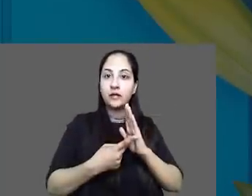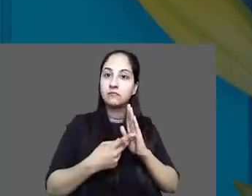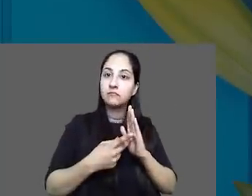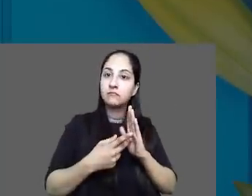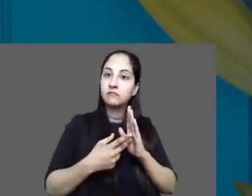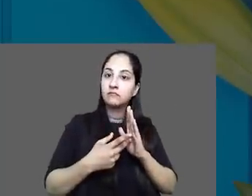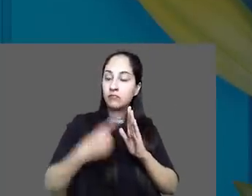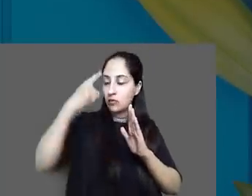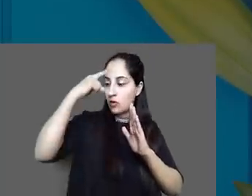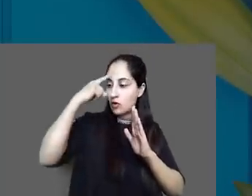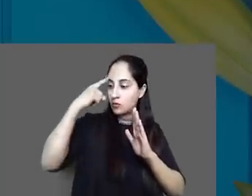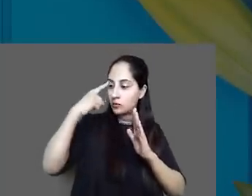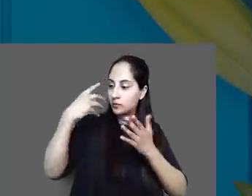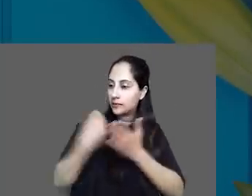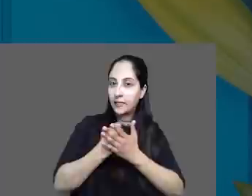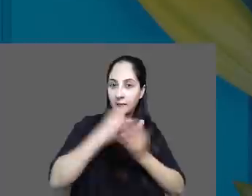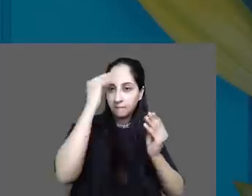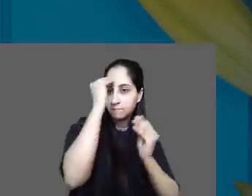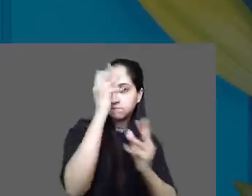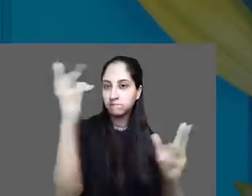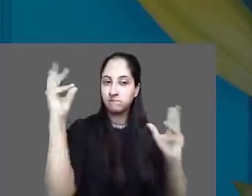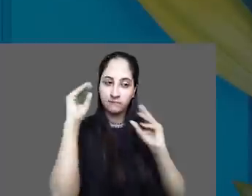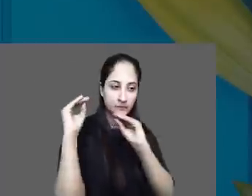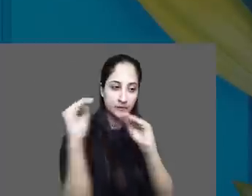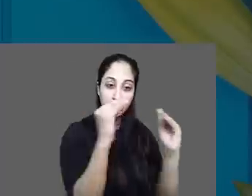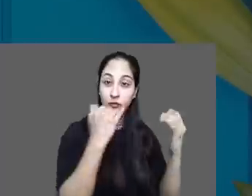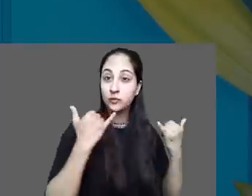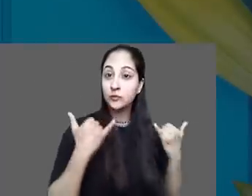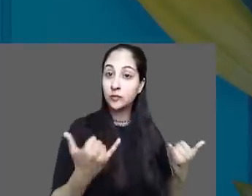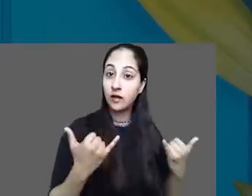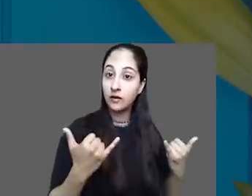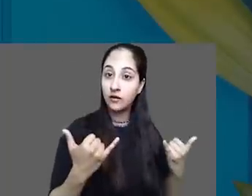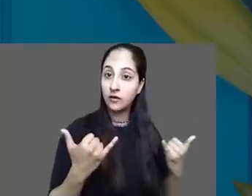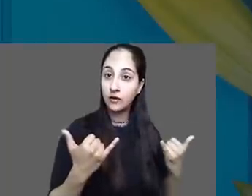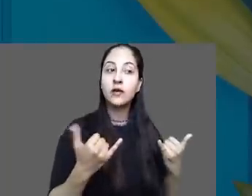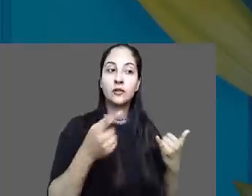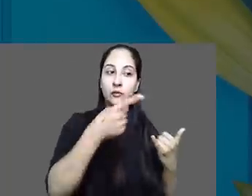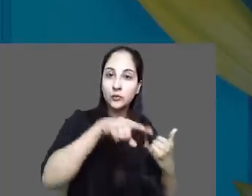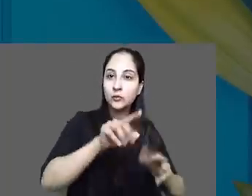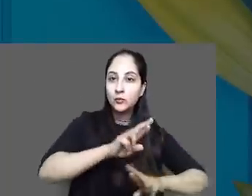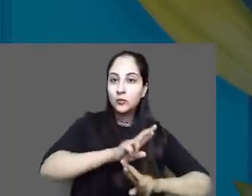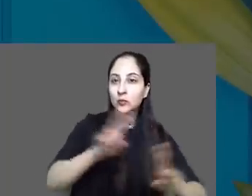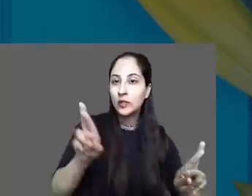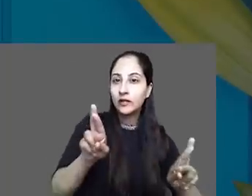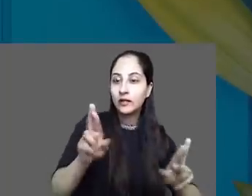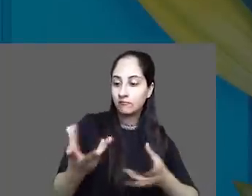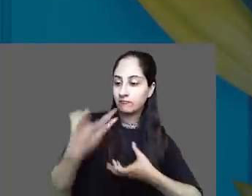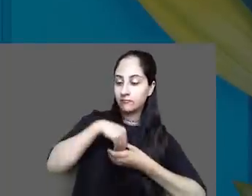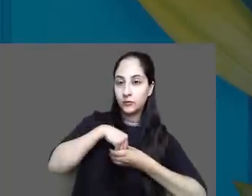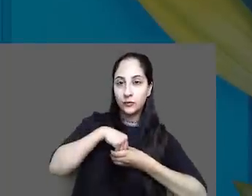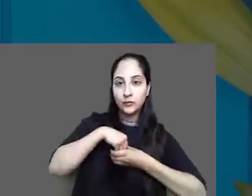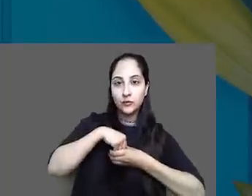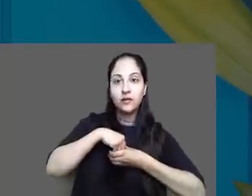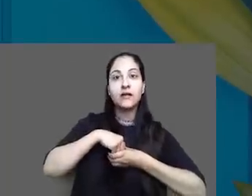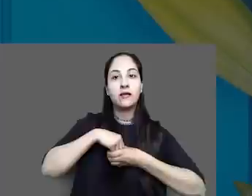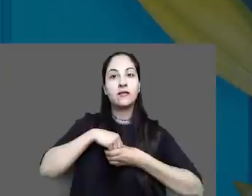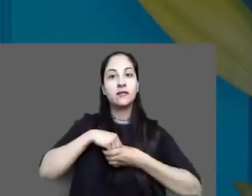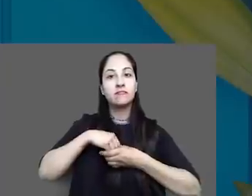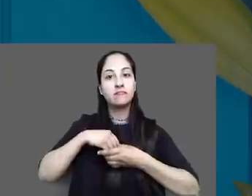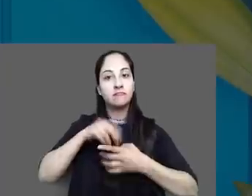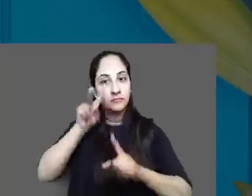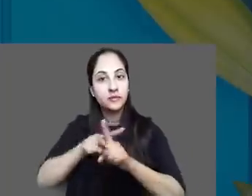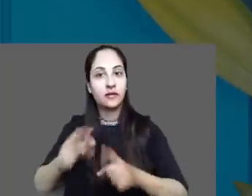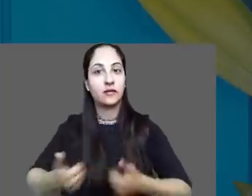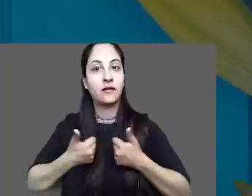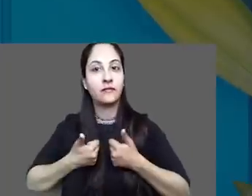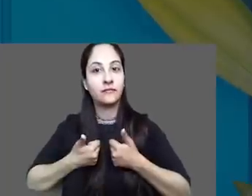been great, but I love to see which room you're coming up to us from. And in fact, I have remodeled my entire house for this interview. I know that you